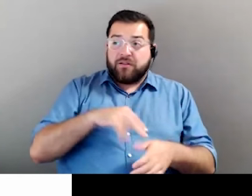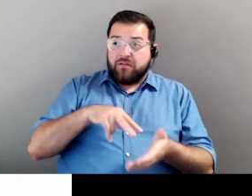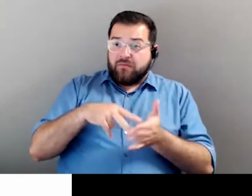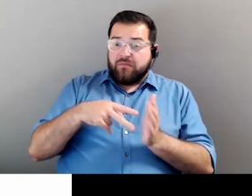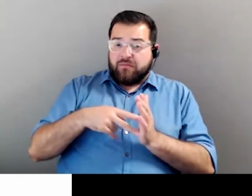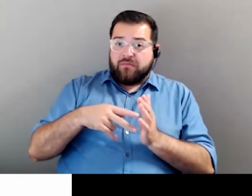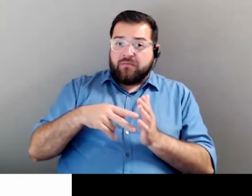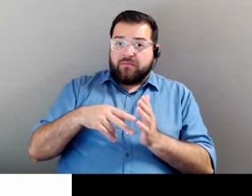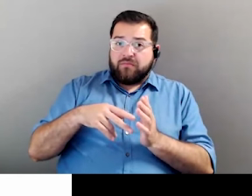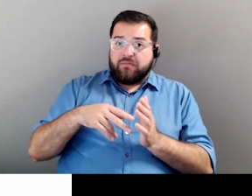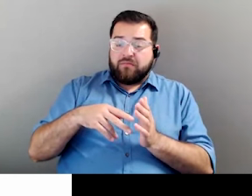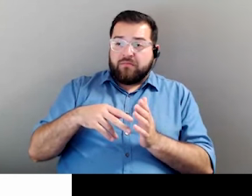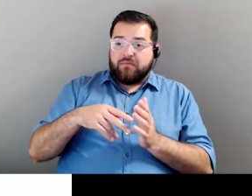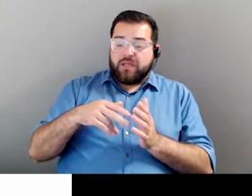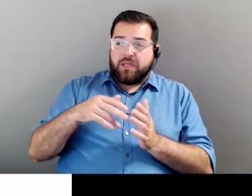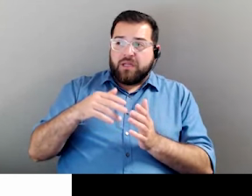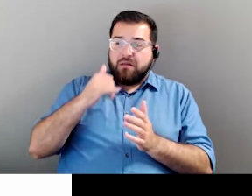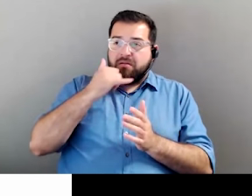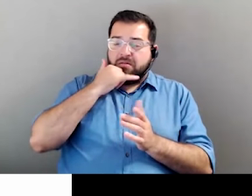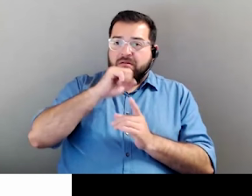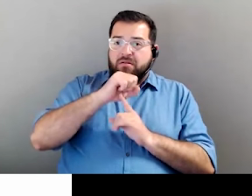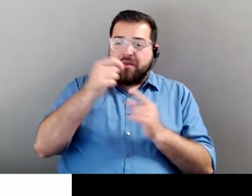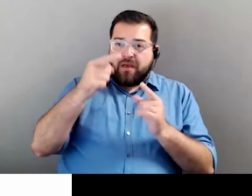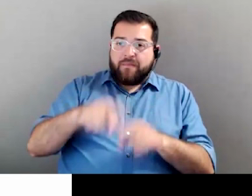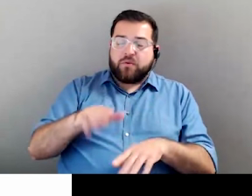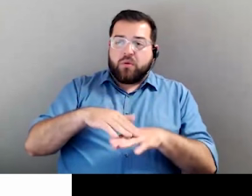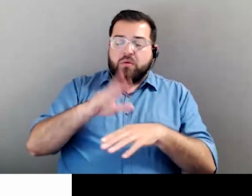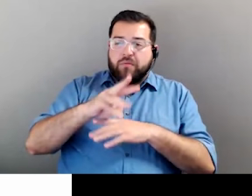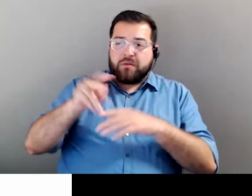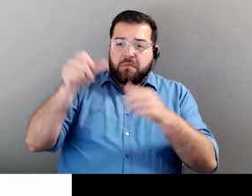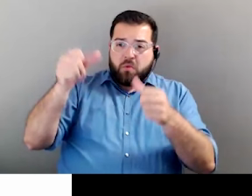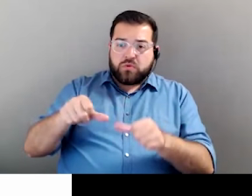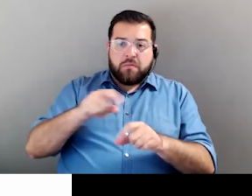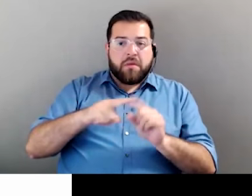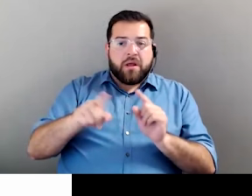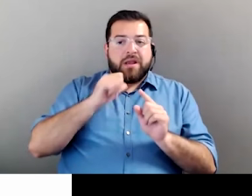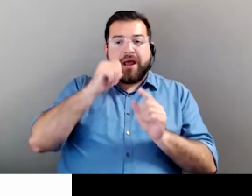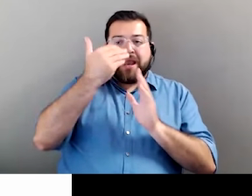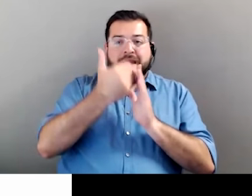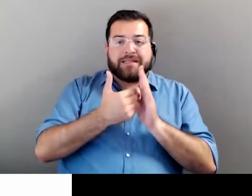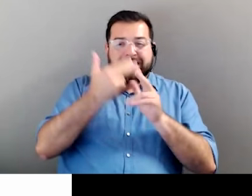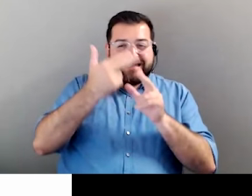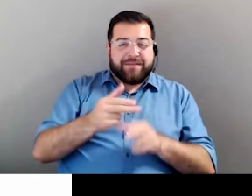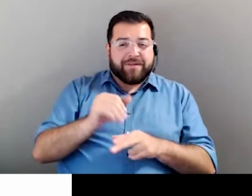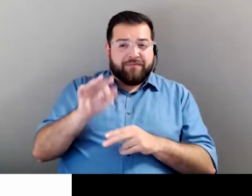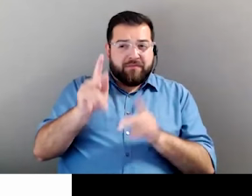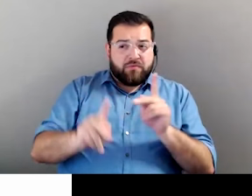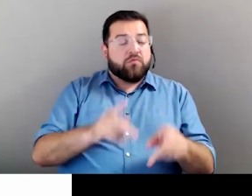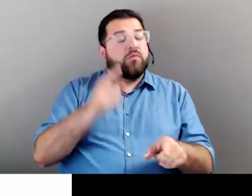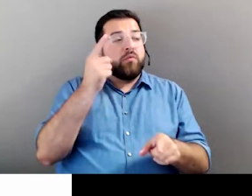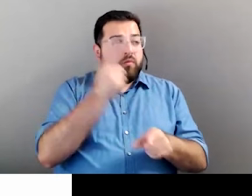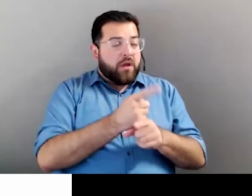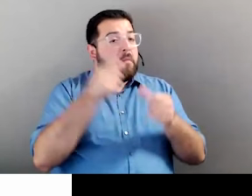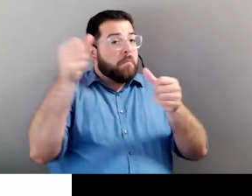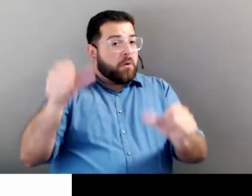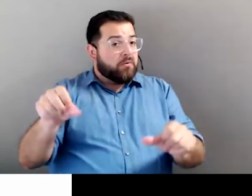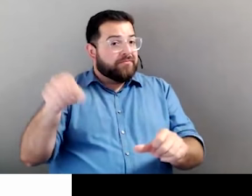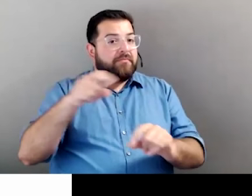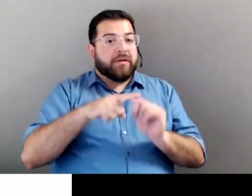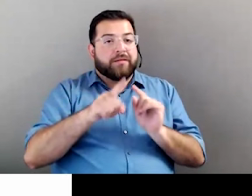but people involved in that incident are not listed? No, yeah, they're not listed. And I guess the only time you could say